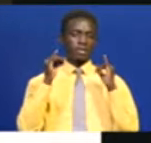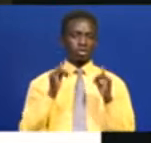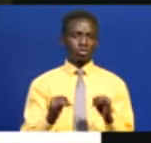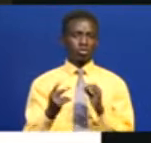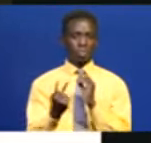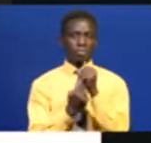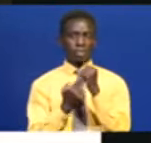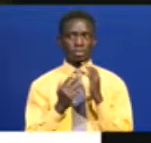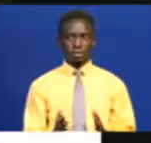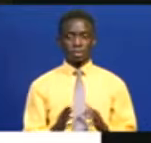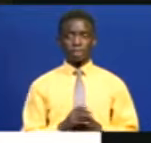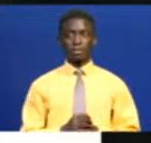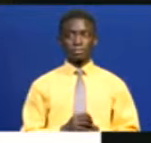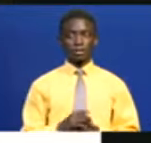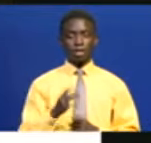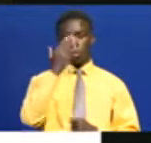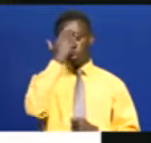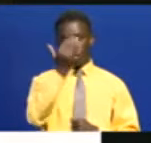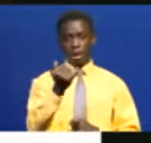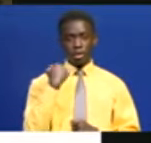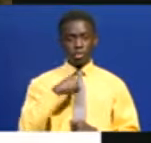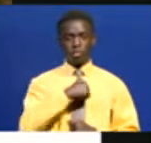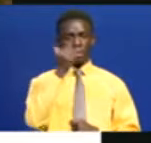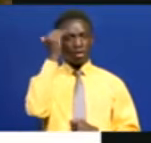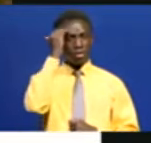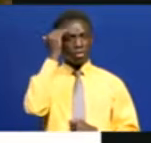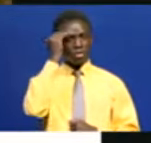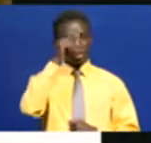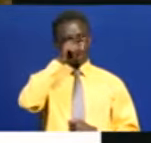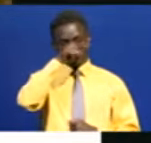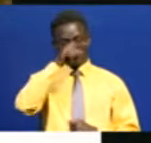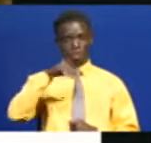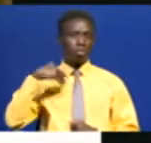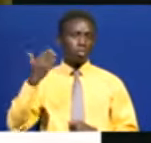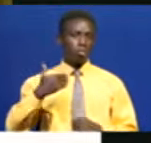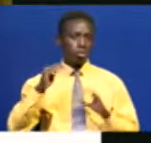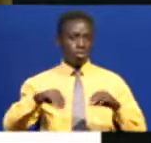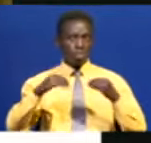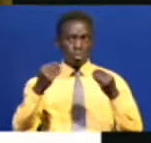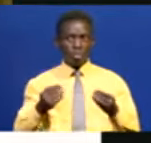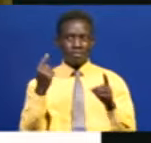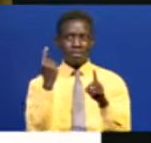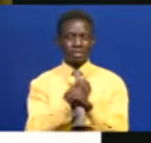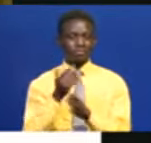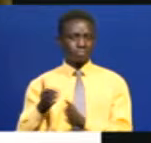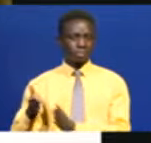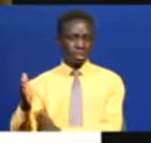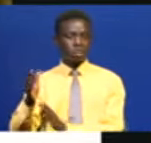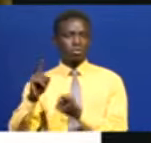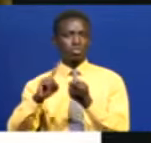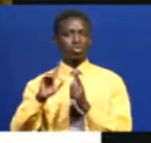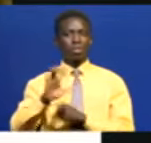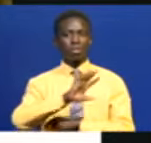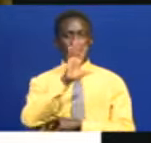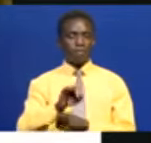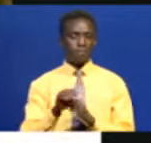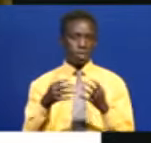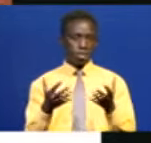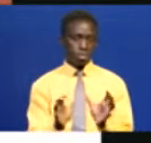to them, because we know Turkey offers a different way to African